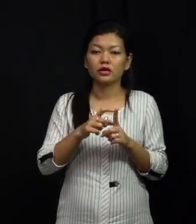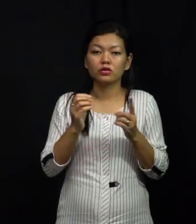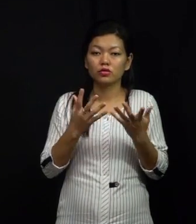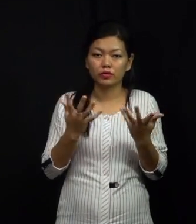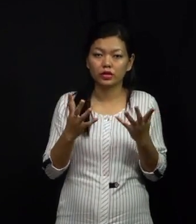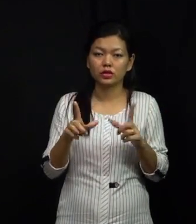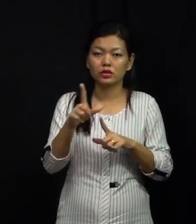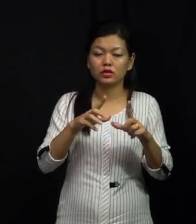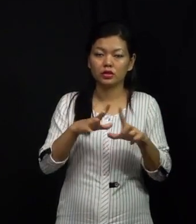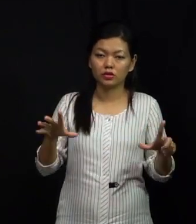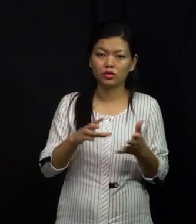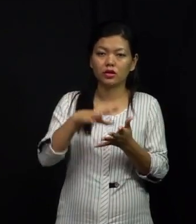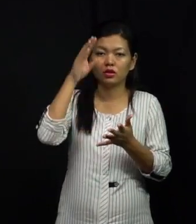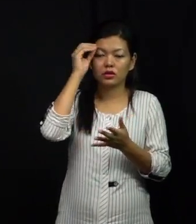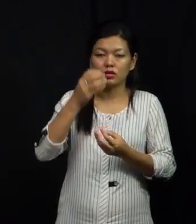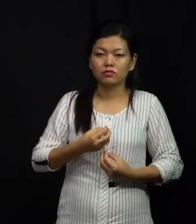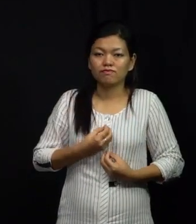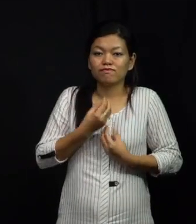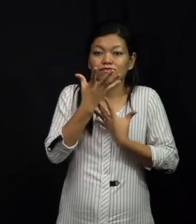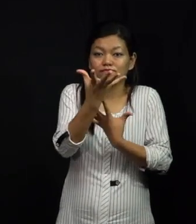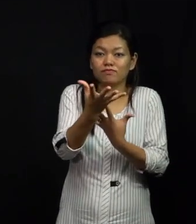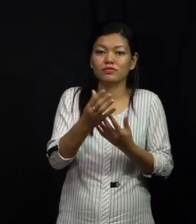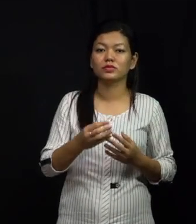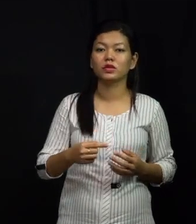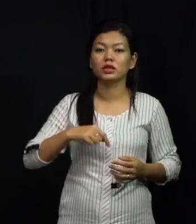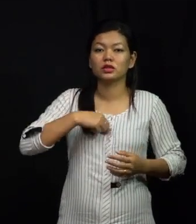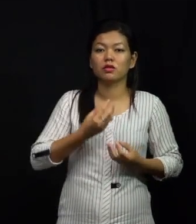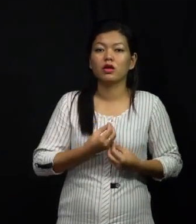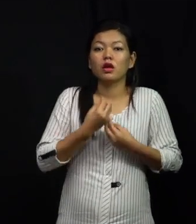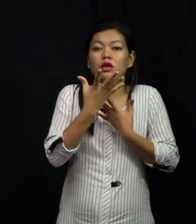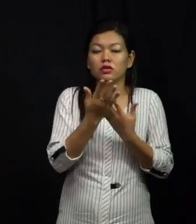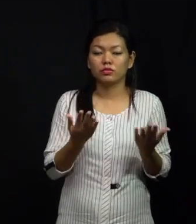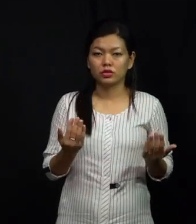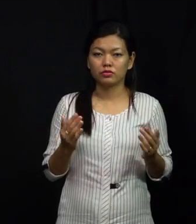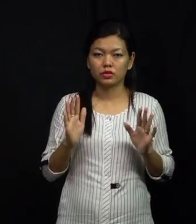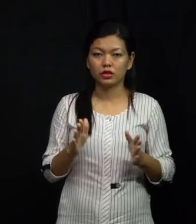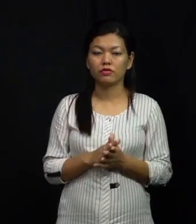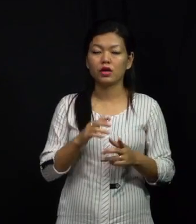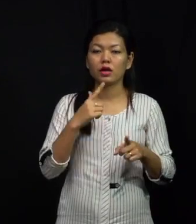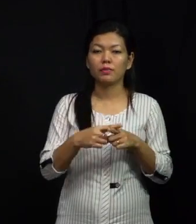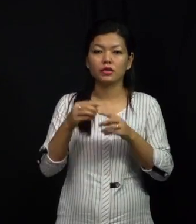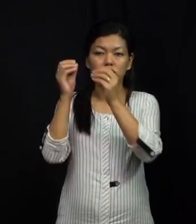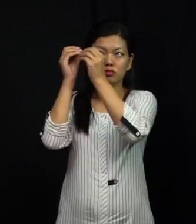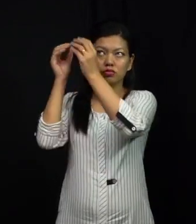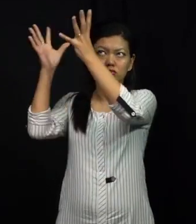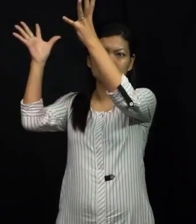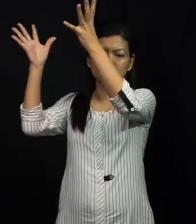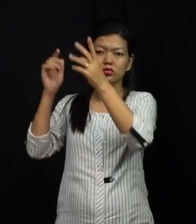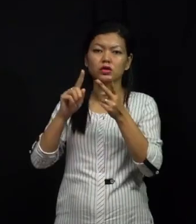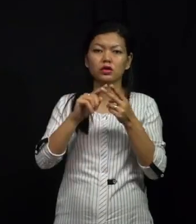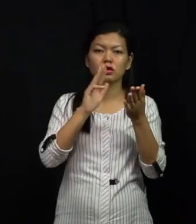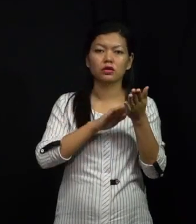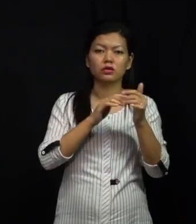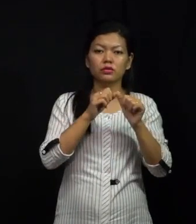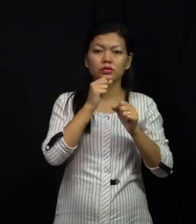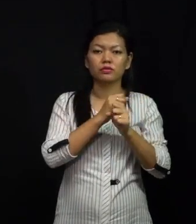important feature is imagination. The imagination of the child becomes very strong. They like to read storybooks,